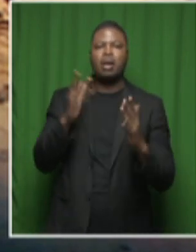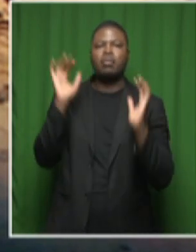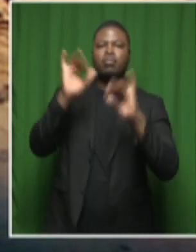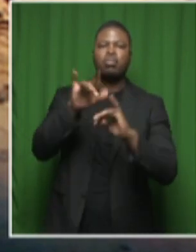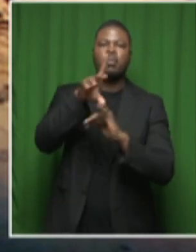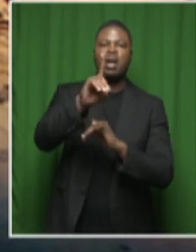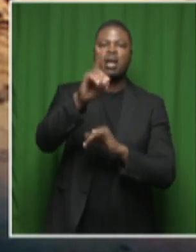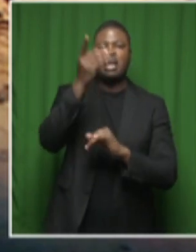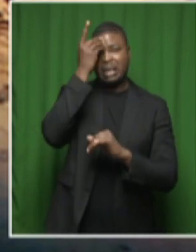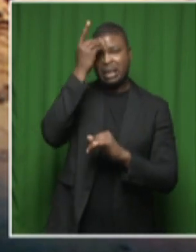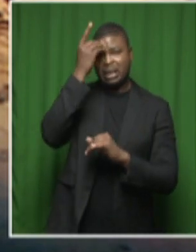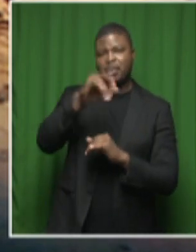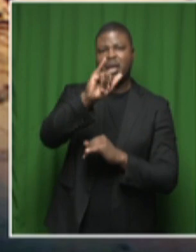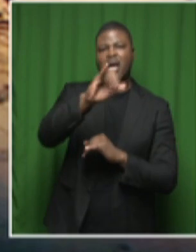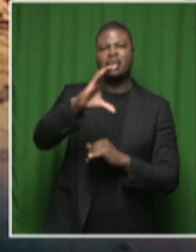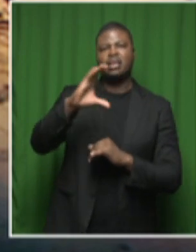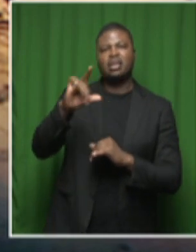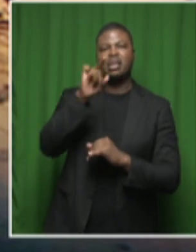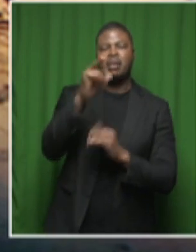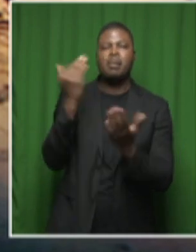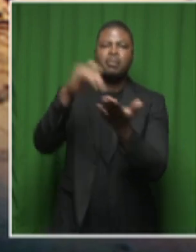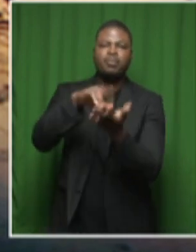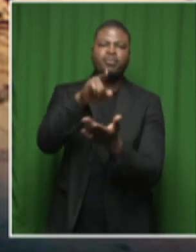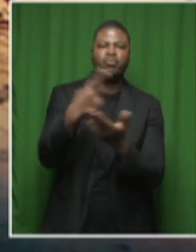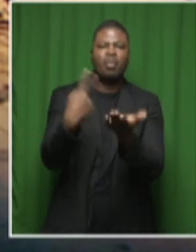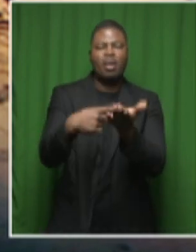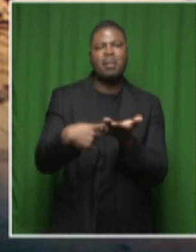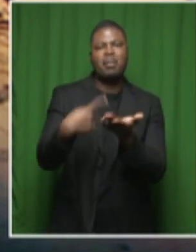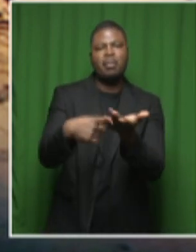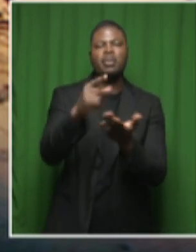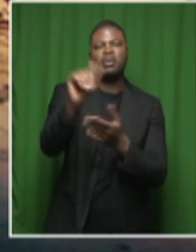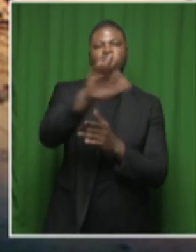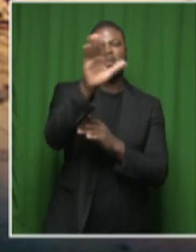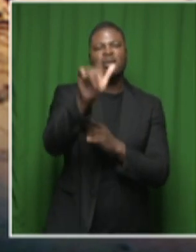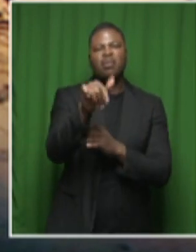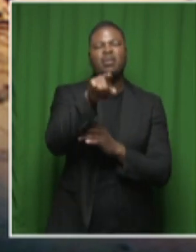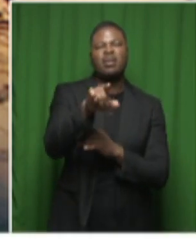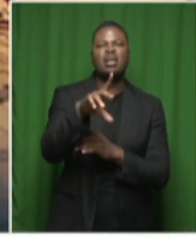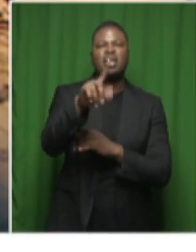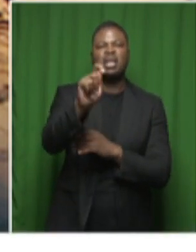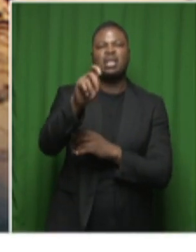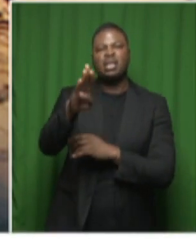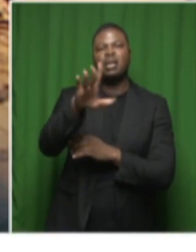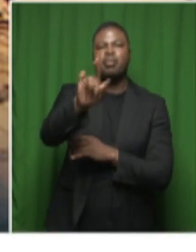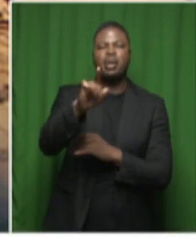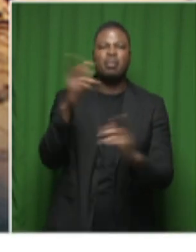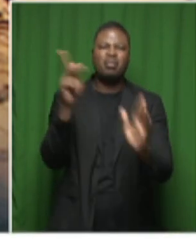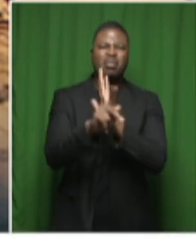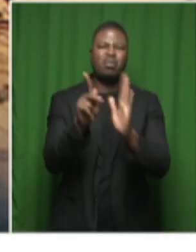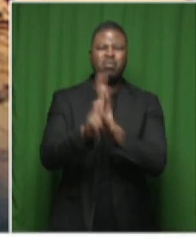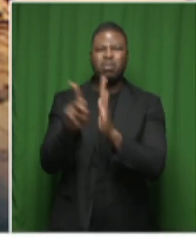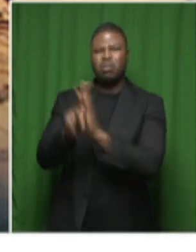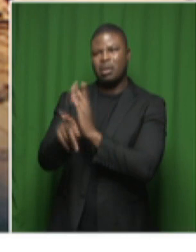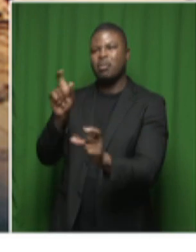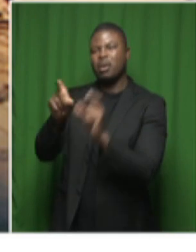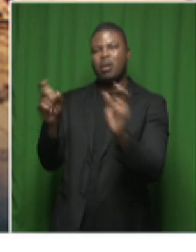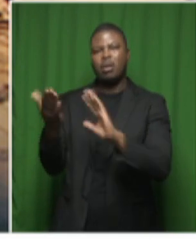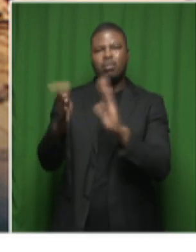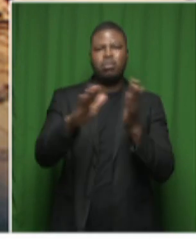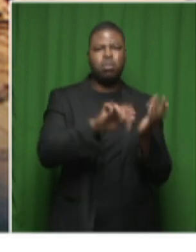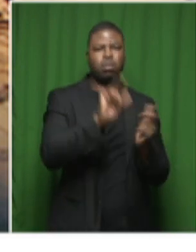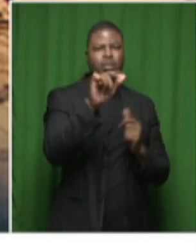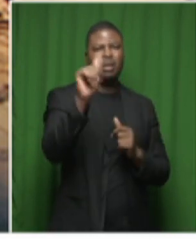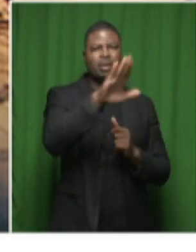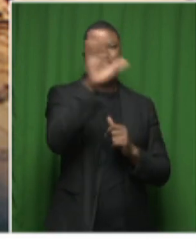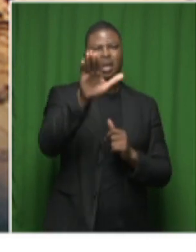Conference. The summit reports that despite medical advances, TB remains the #1 killer, mostly in poor communities. So for